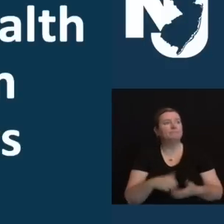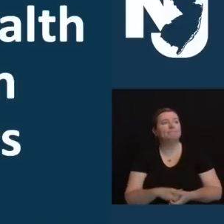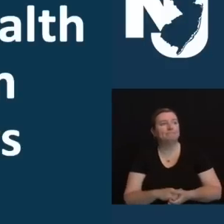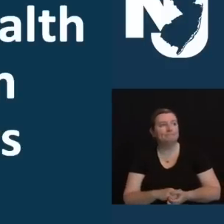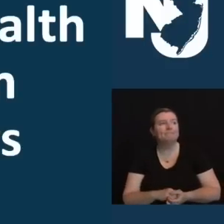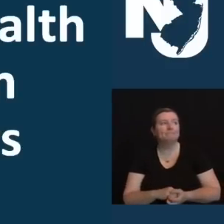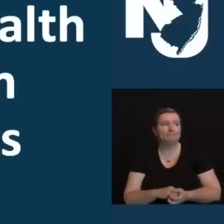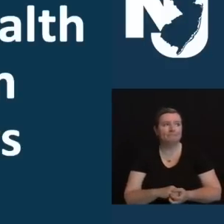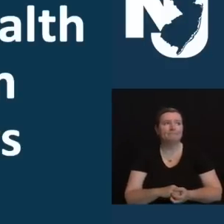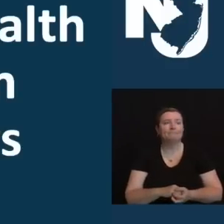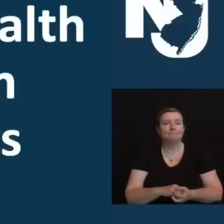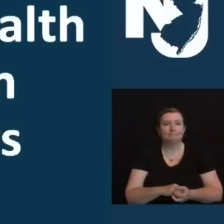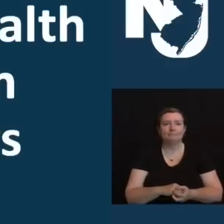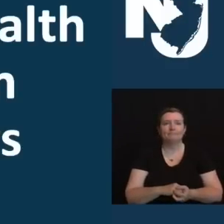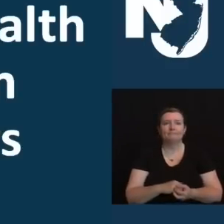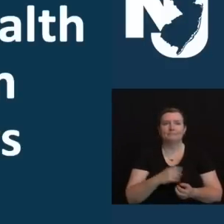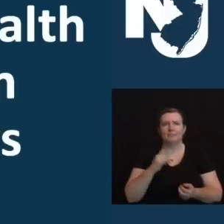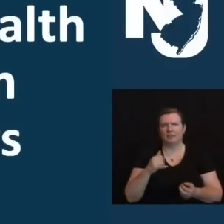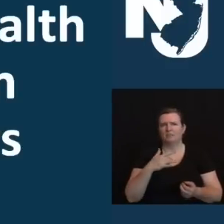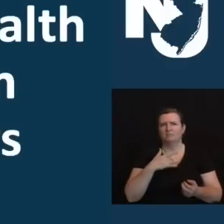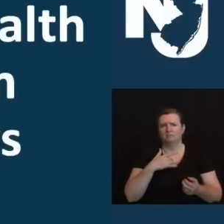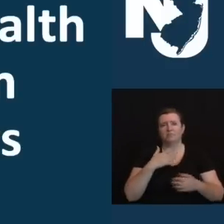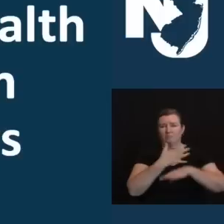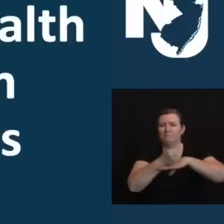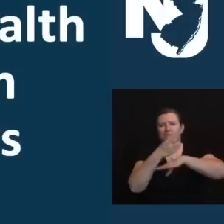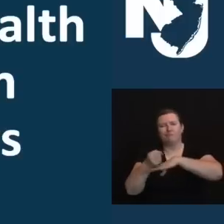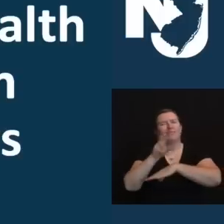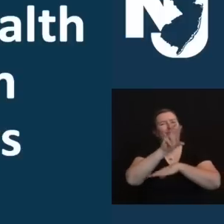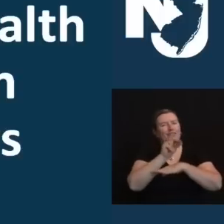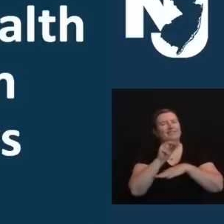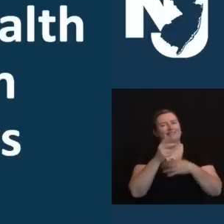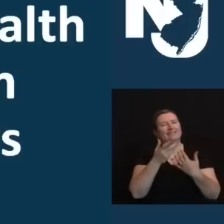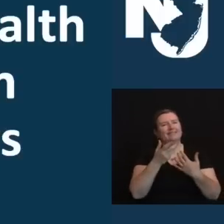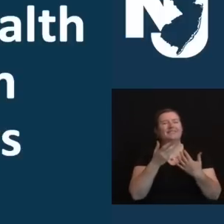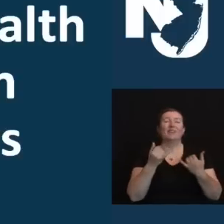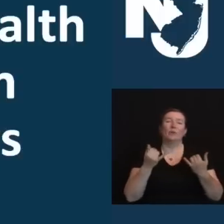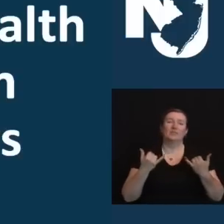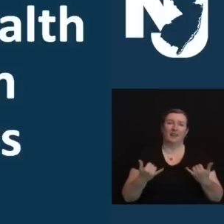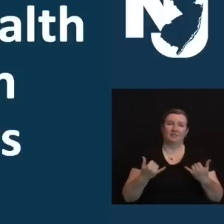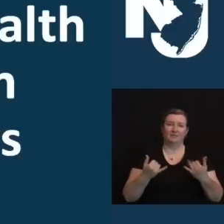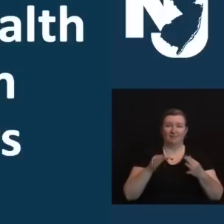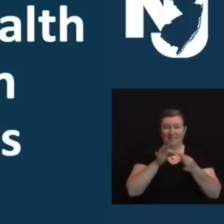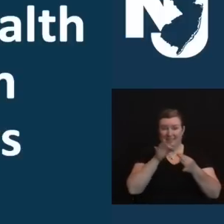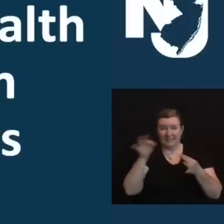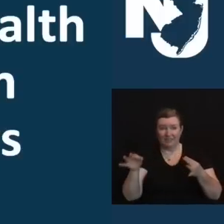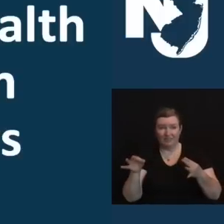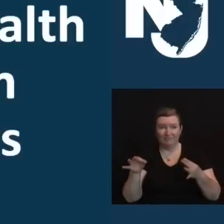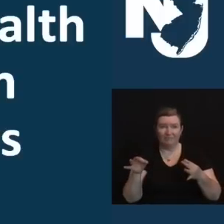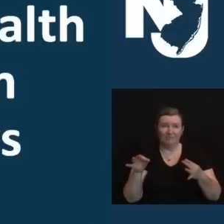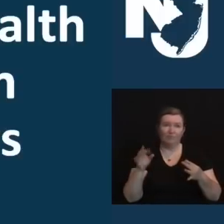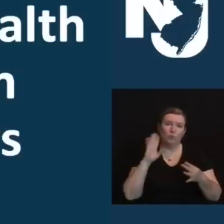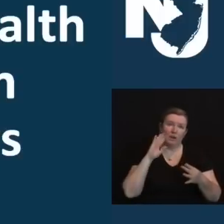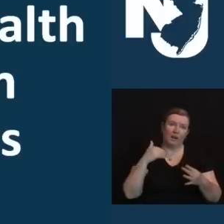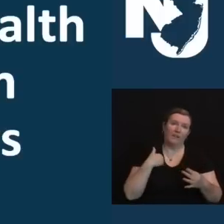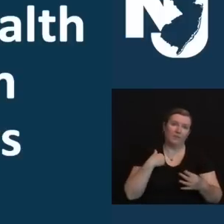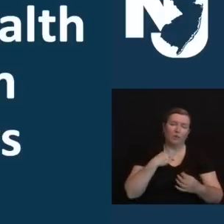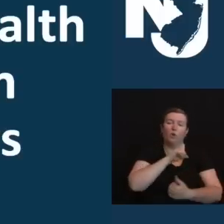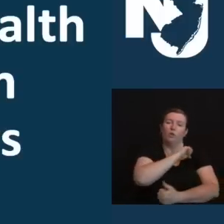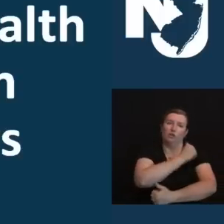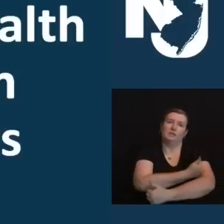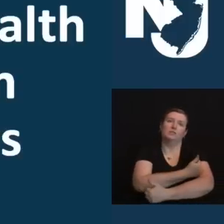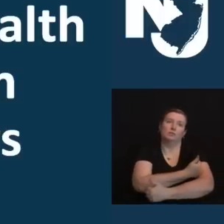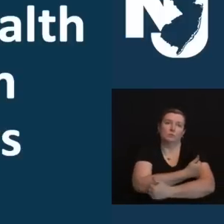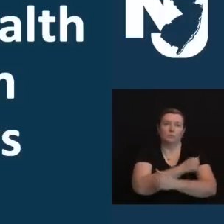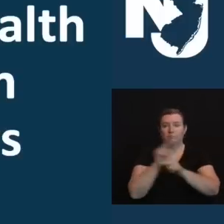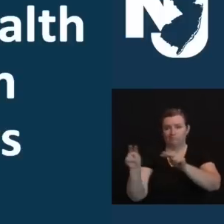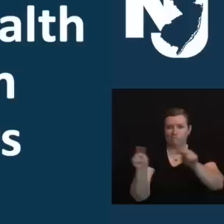unless extended, expire after 30 days. What today's action means is that we will have the authority to remain vigilant